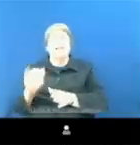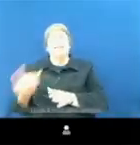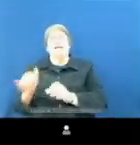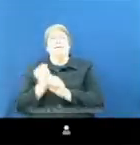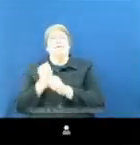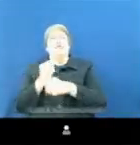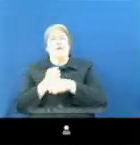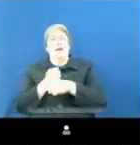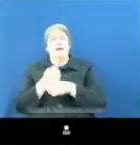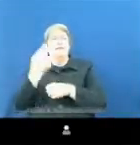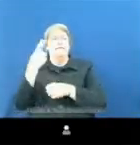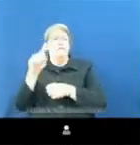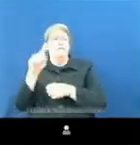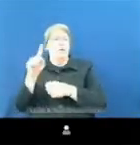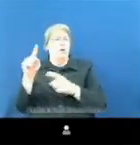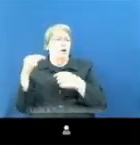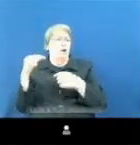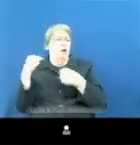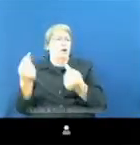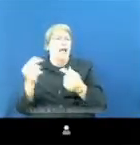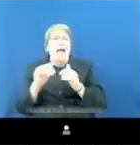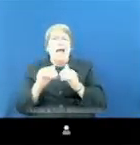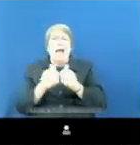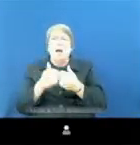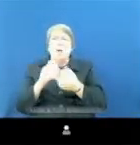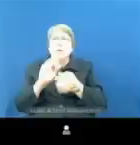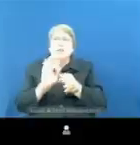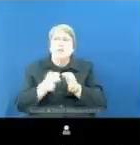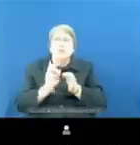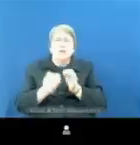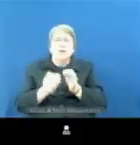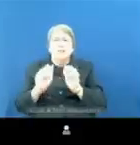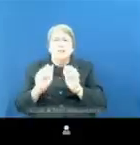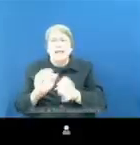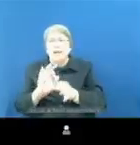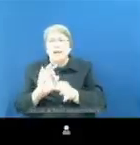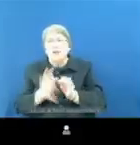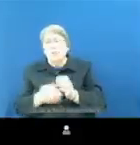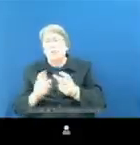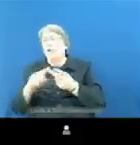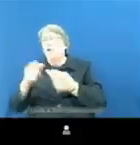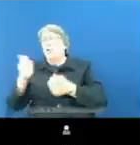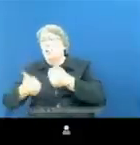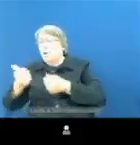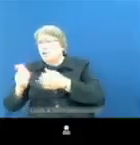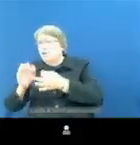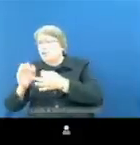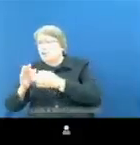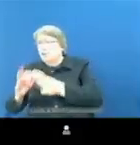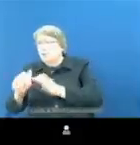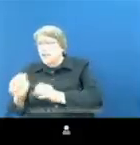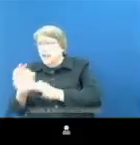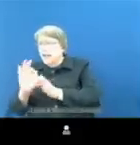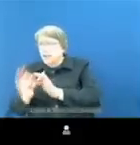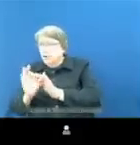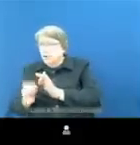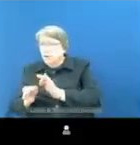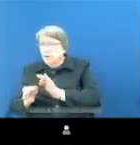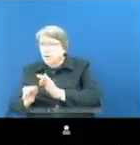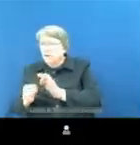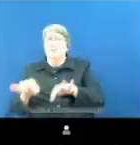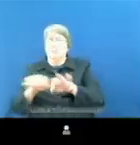for how interpreters can interpret, which interpreters can interpret, and those are important to understand as